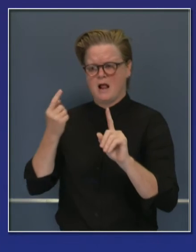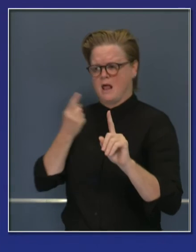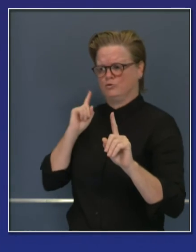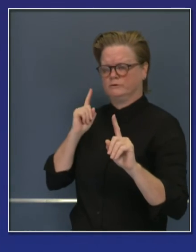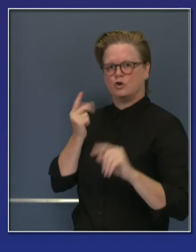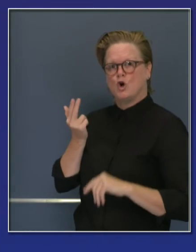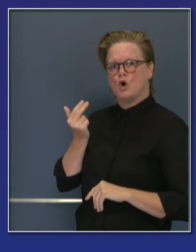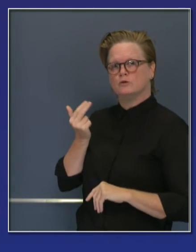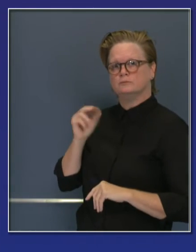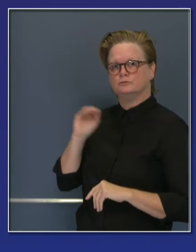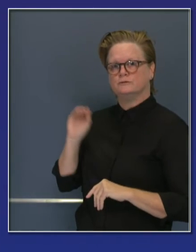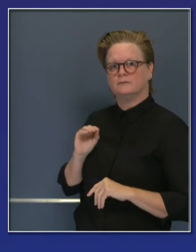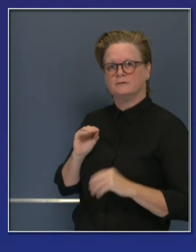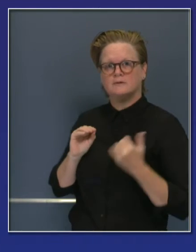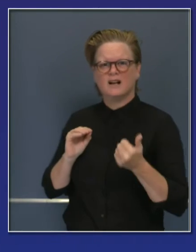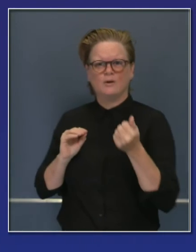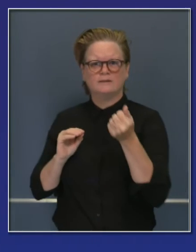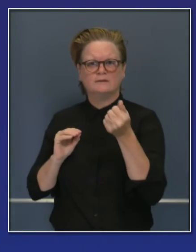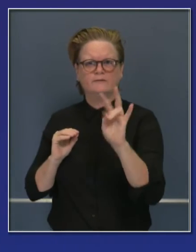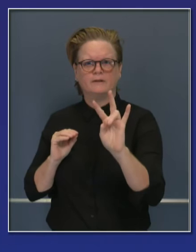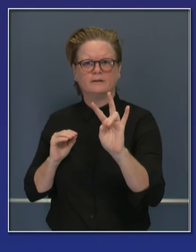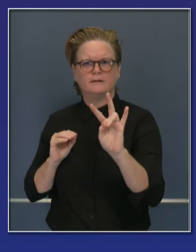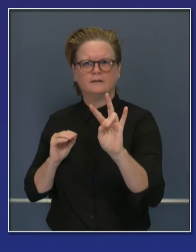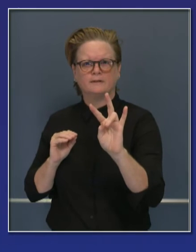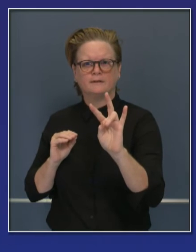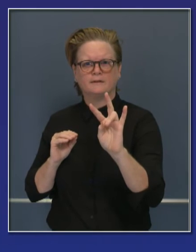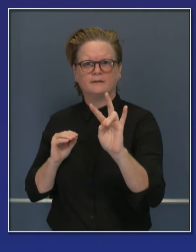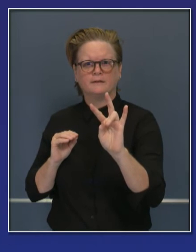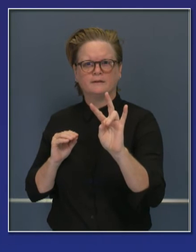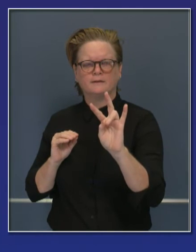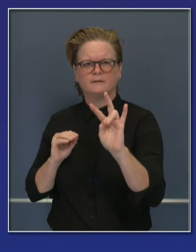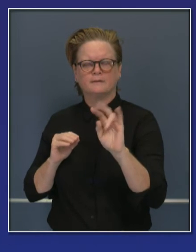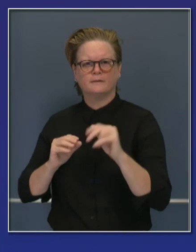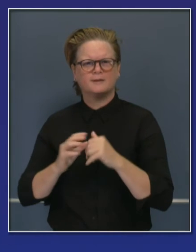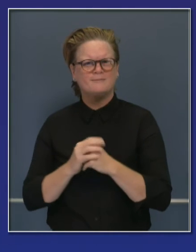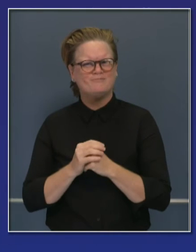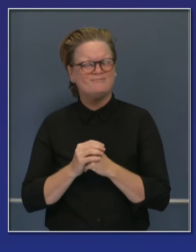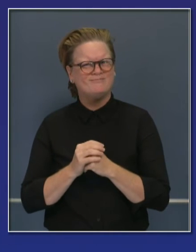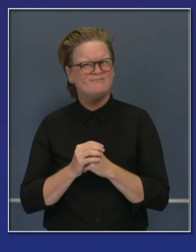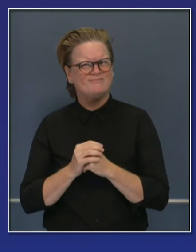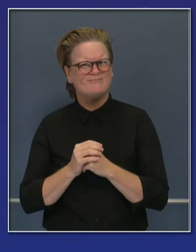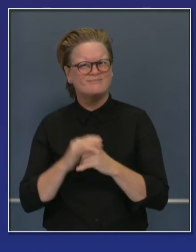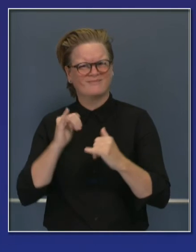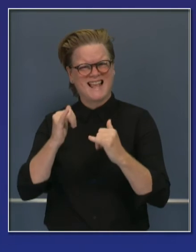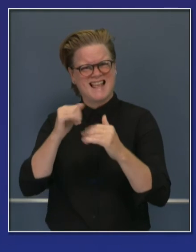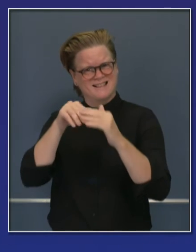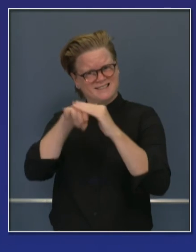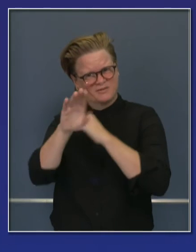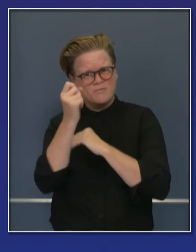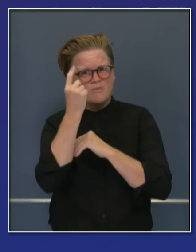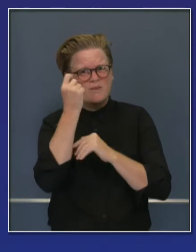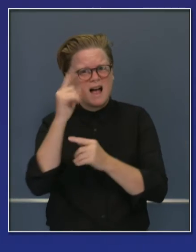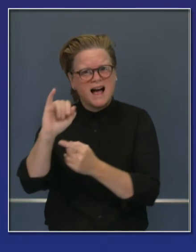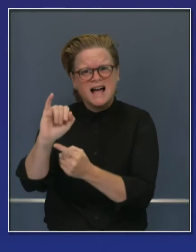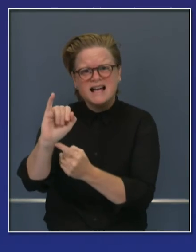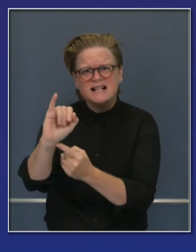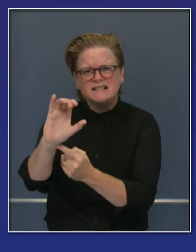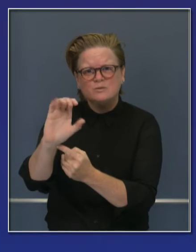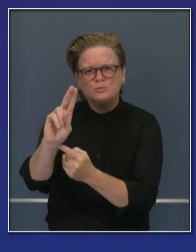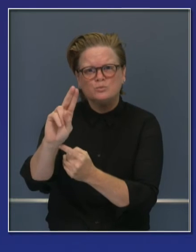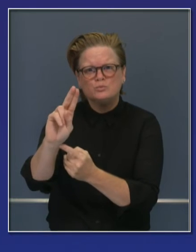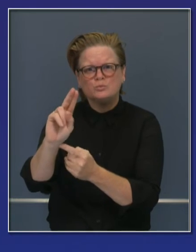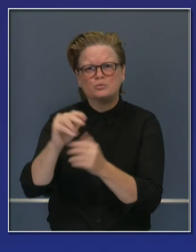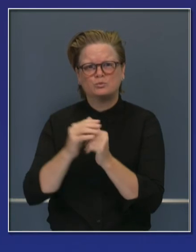hospital capacity, 17% in our ICU capacity. I'll remind everyone, this slide